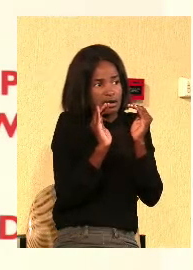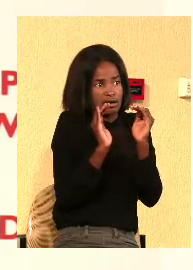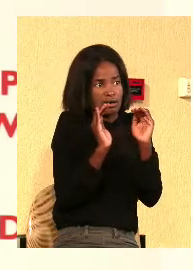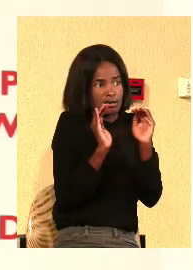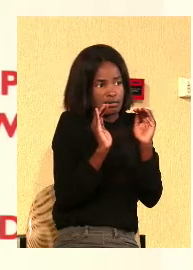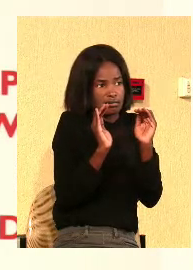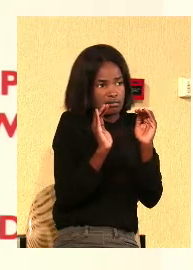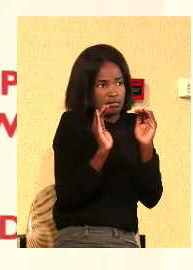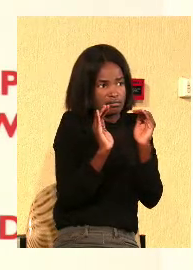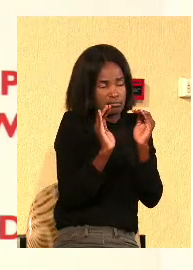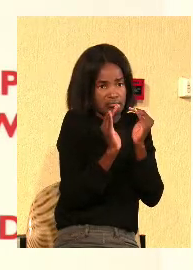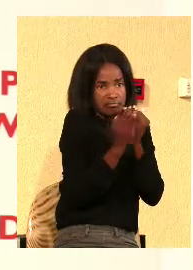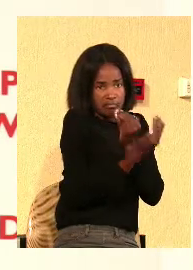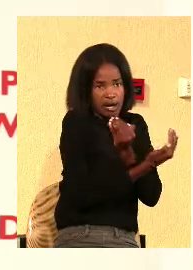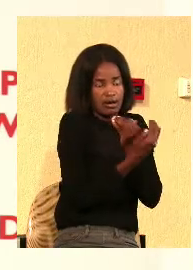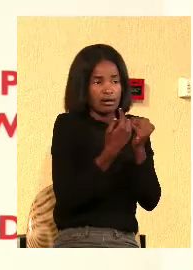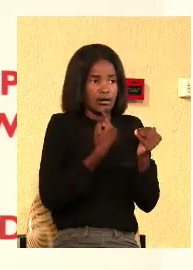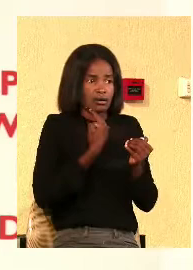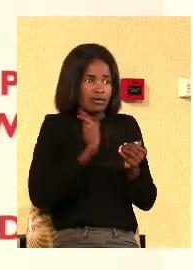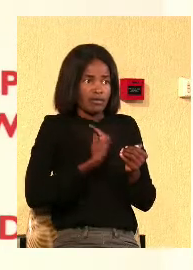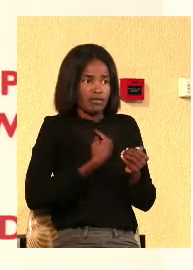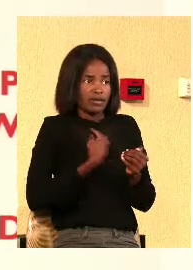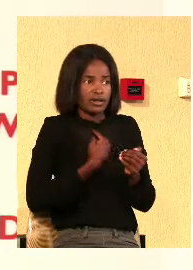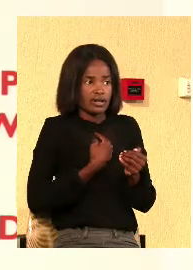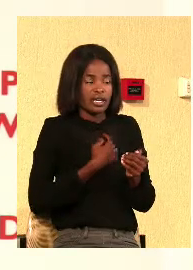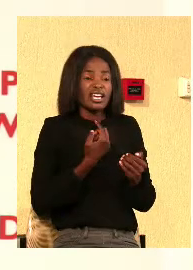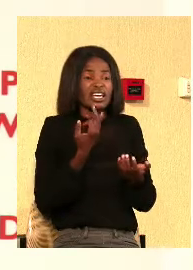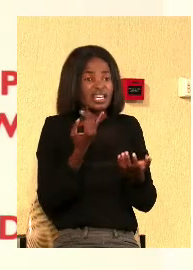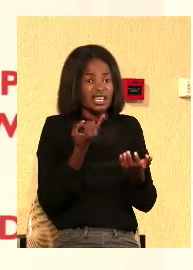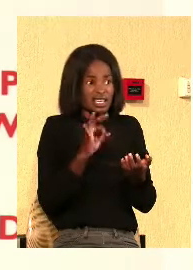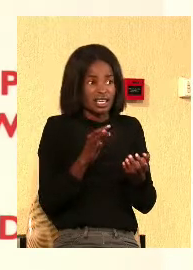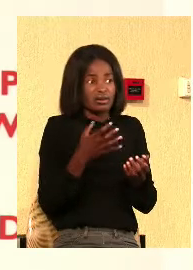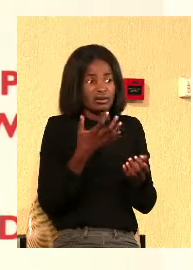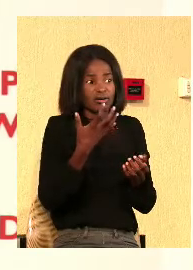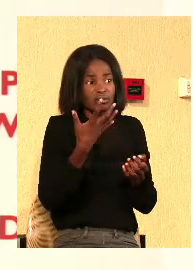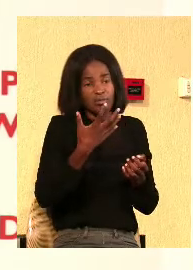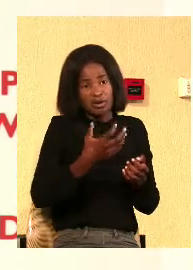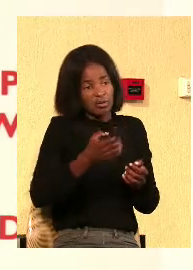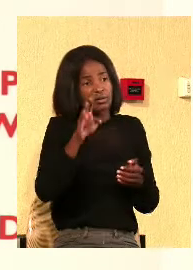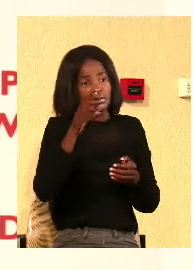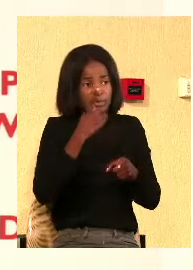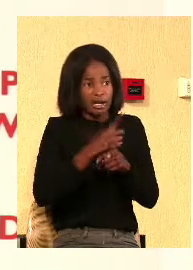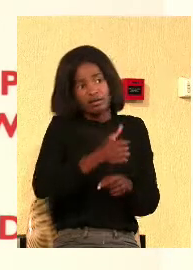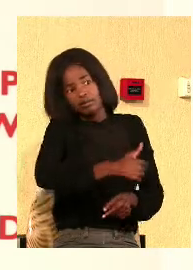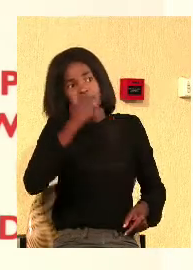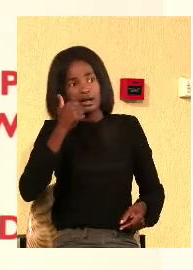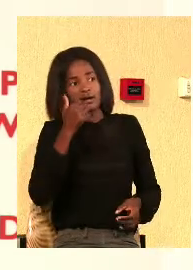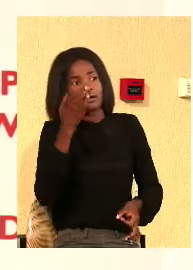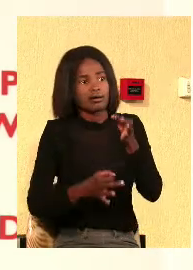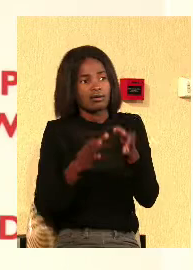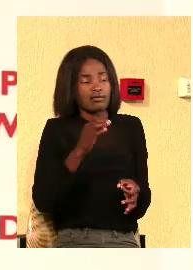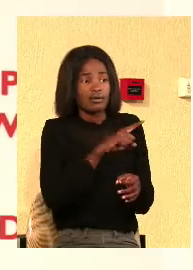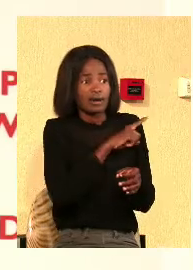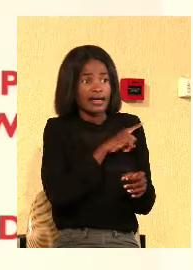that whole week. There were 2 Supreme Court judges or senior